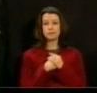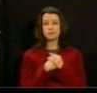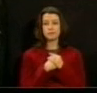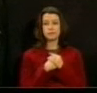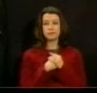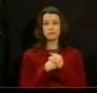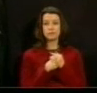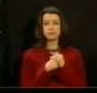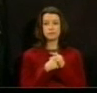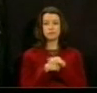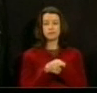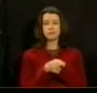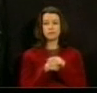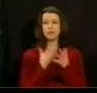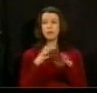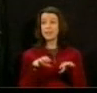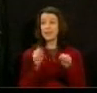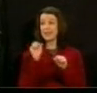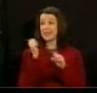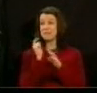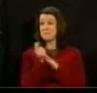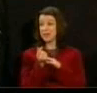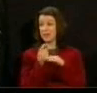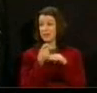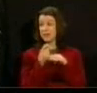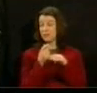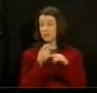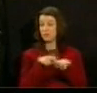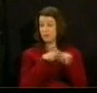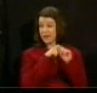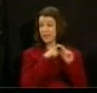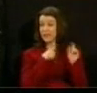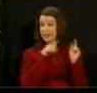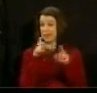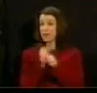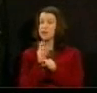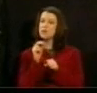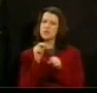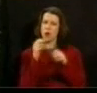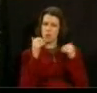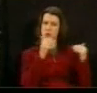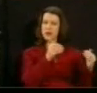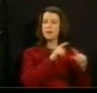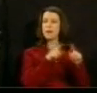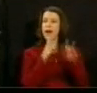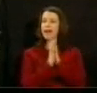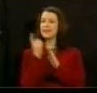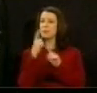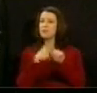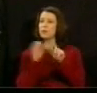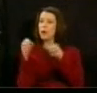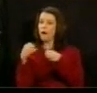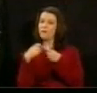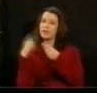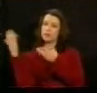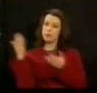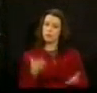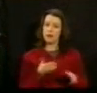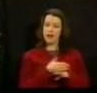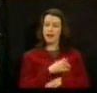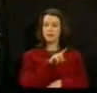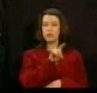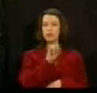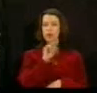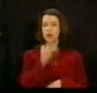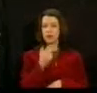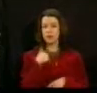to take a 10-minute recess, I can. Well, let's continue on, but if you get somebody from your office before we get out of zonings to have a copy down here and bring a few extra for the media,